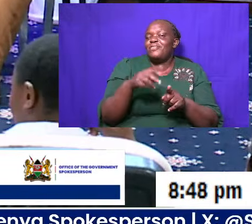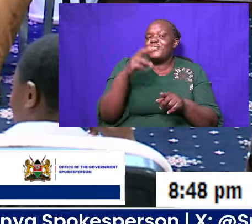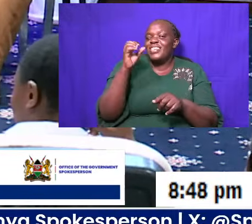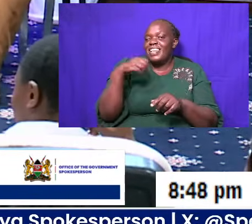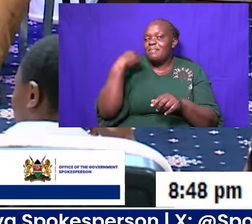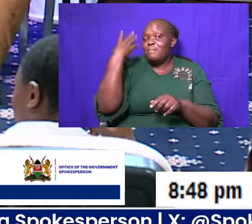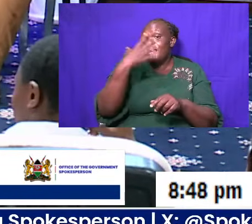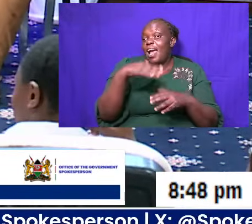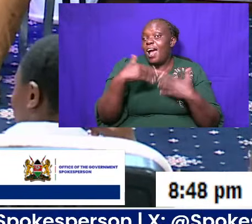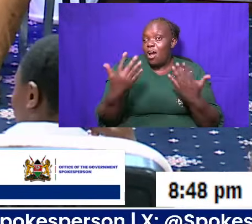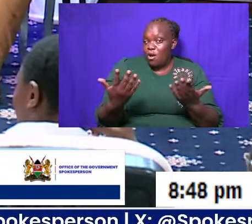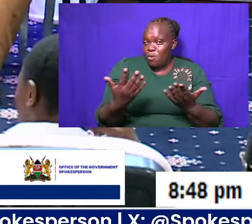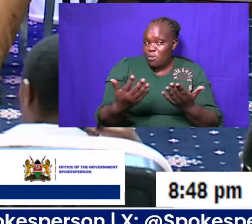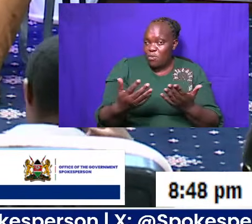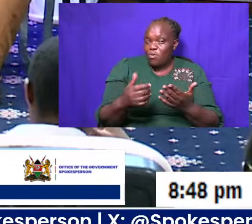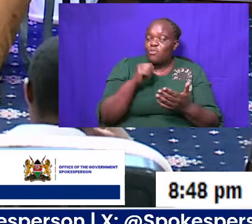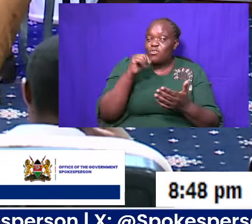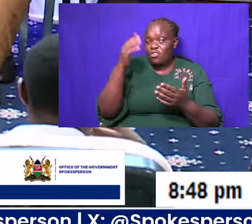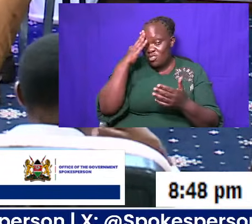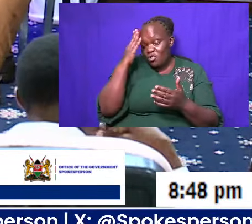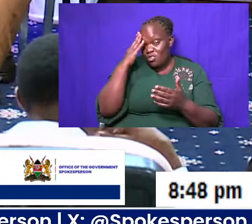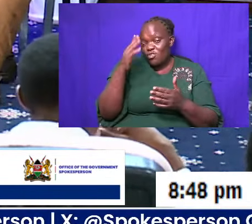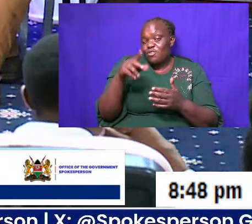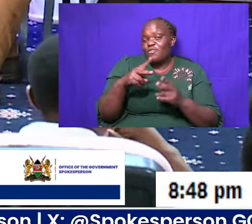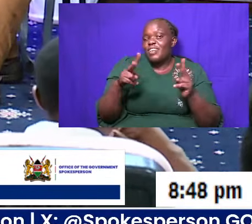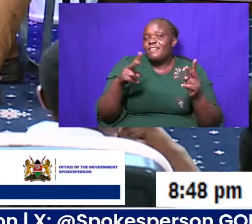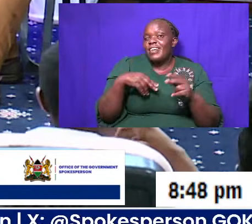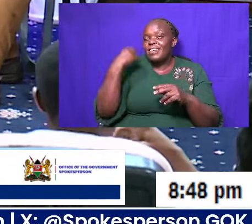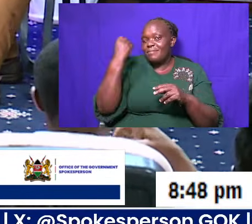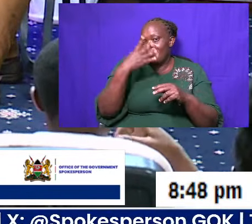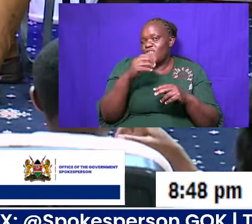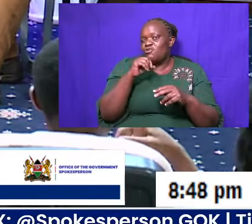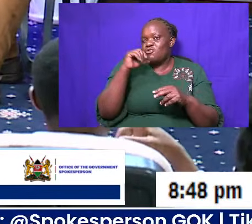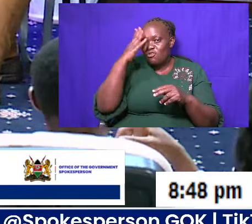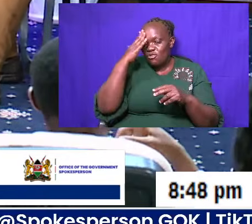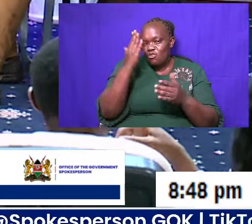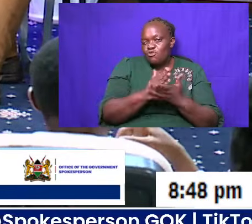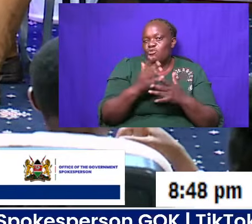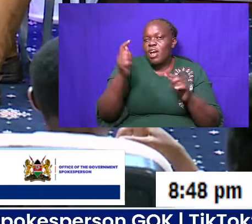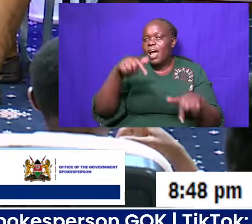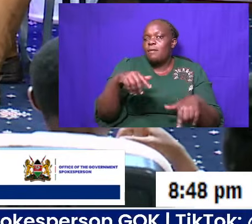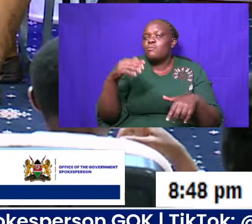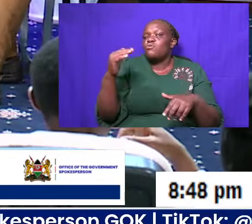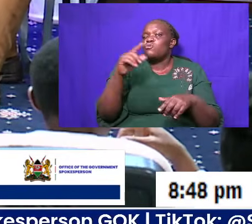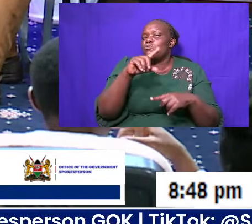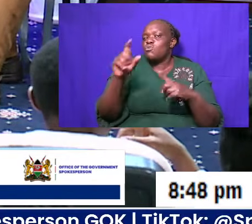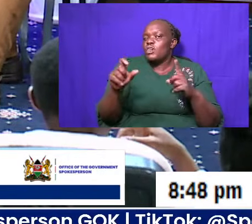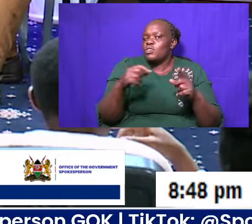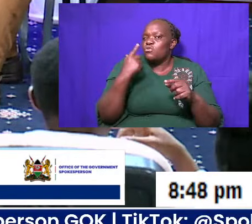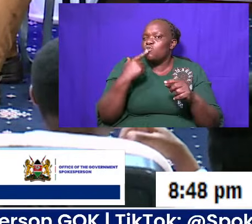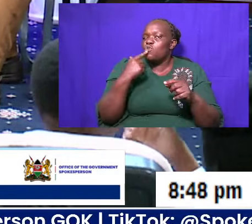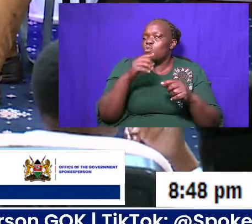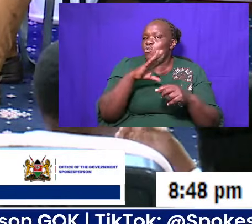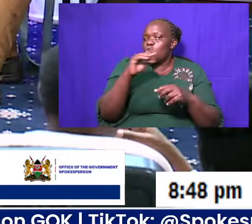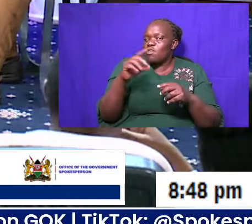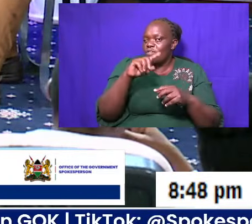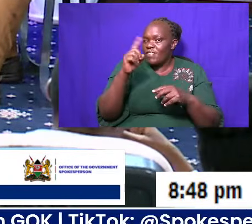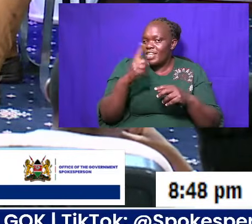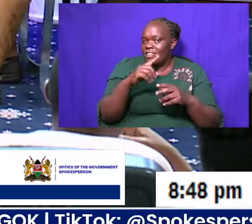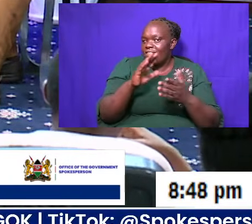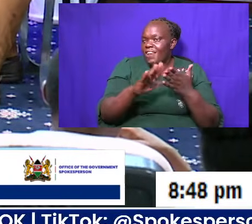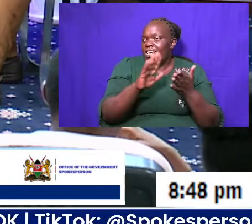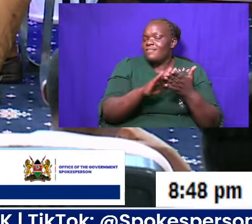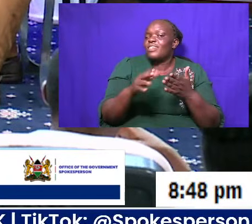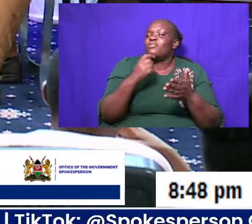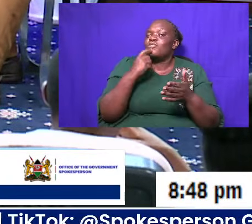manana ya itiko. Sijui kama mnajua hiyo. Nyinyi majenzia mjui hiyo ni ya kitambo. Now let's come to questions. Who goes first? Please quickly say your